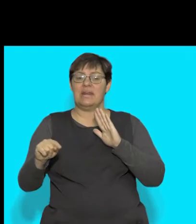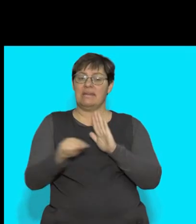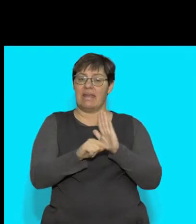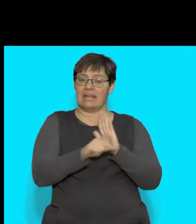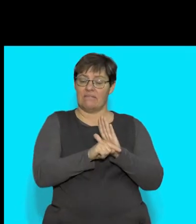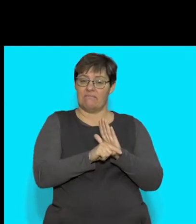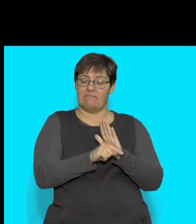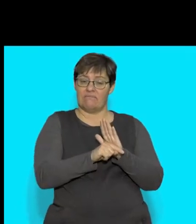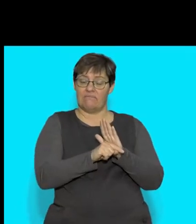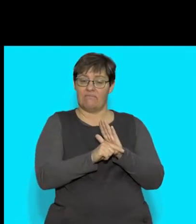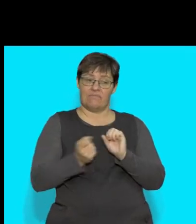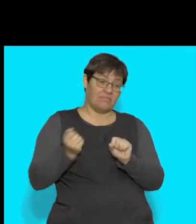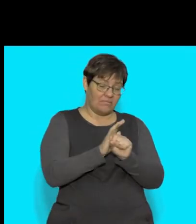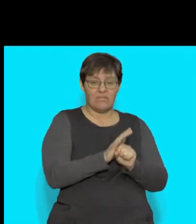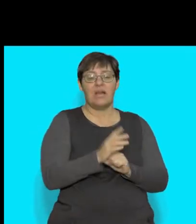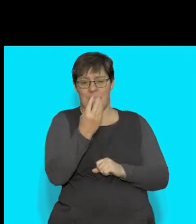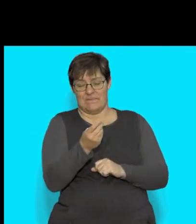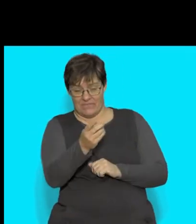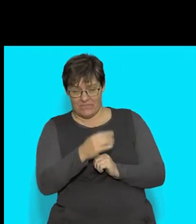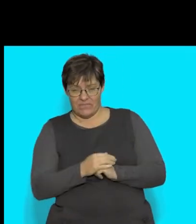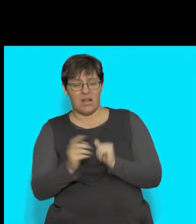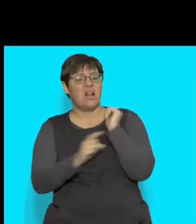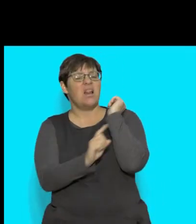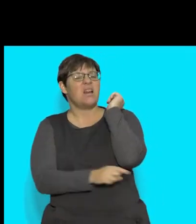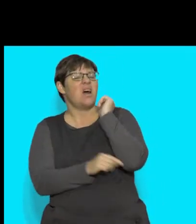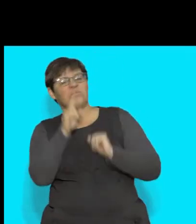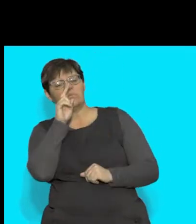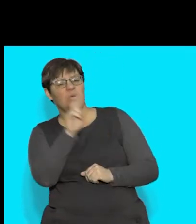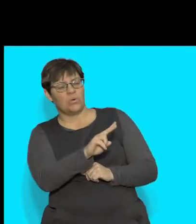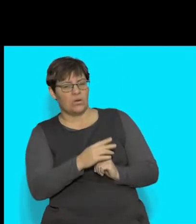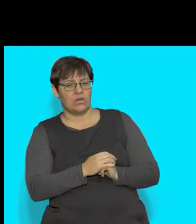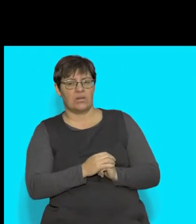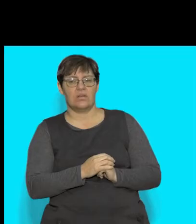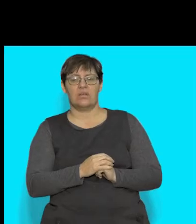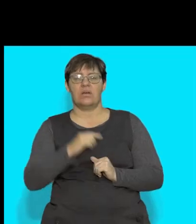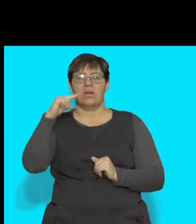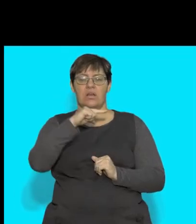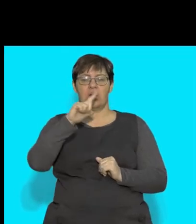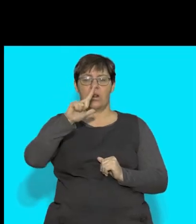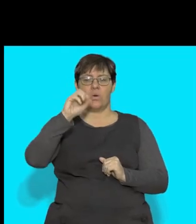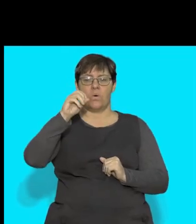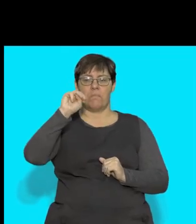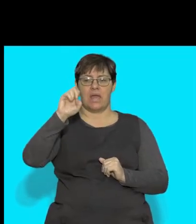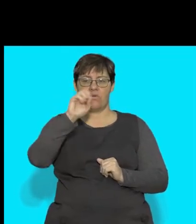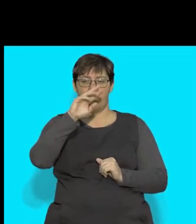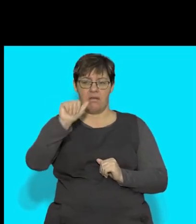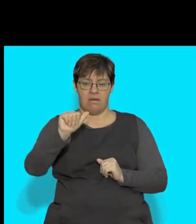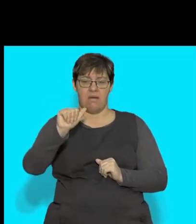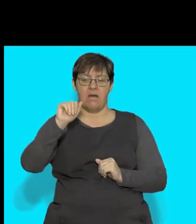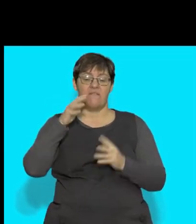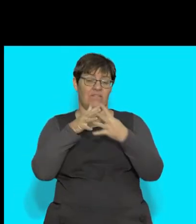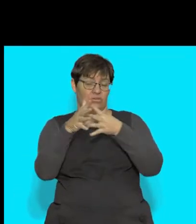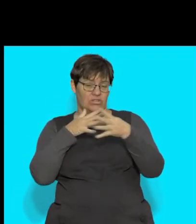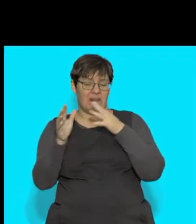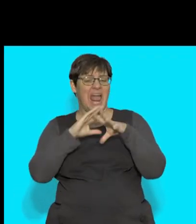me from working properly. Anything that's going to have a negative consequence. So the last segment that we looked